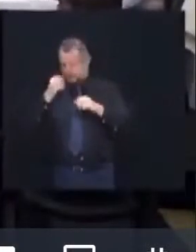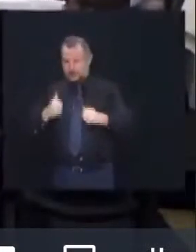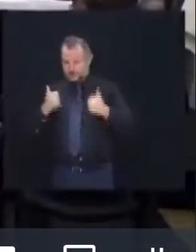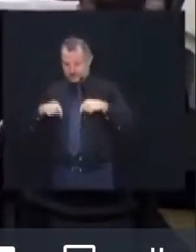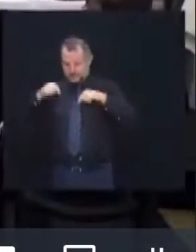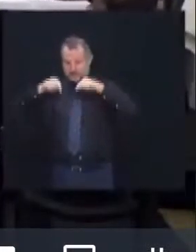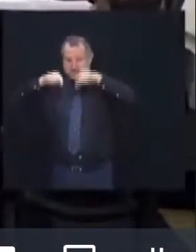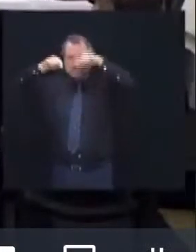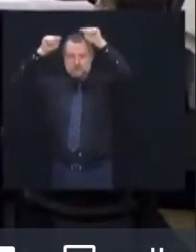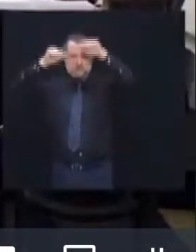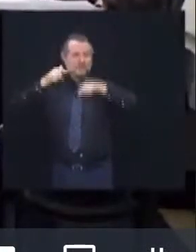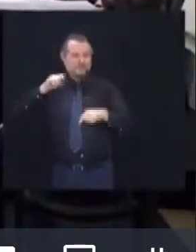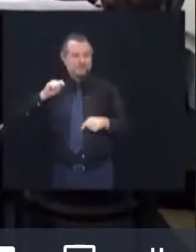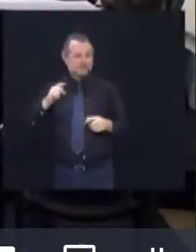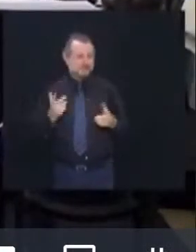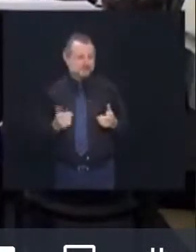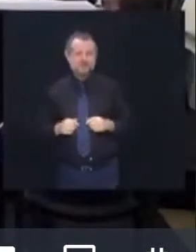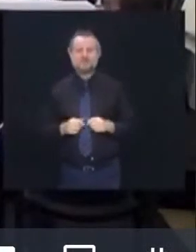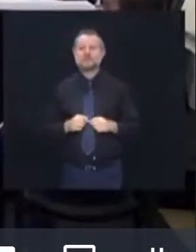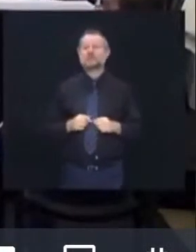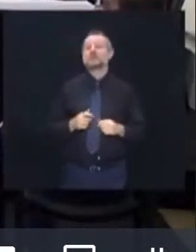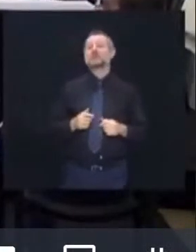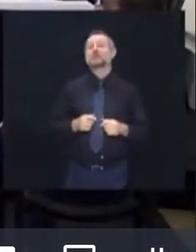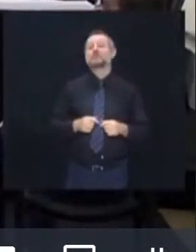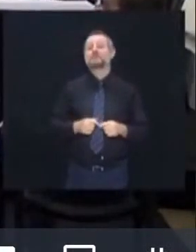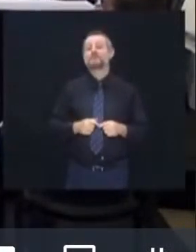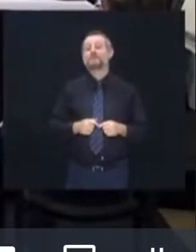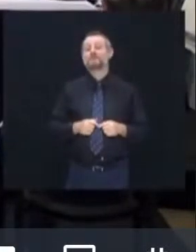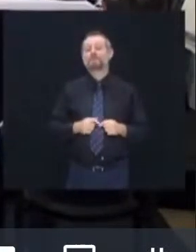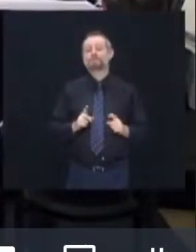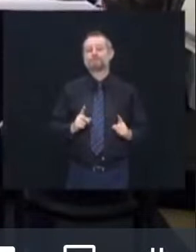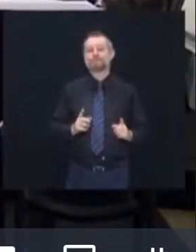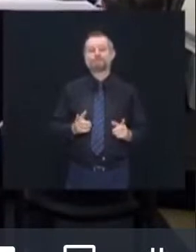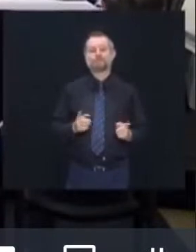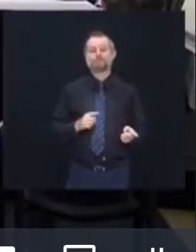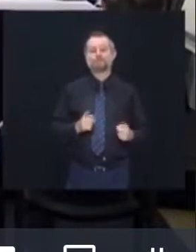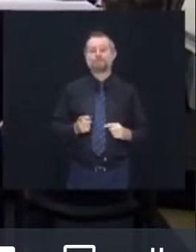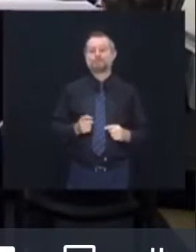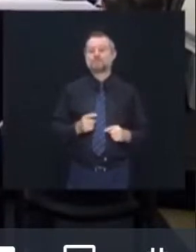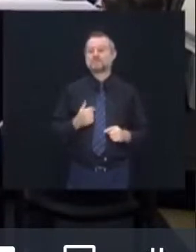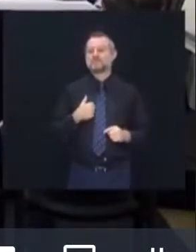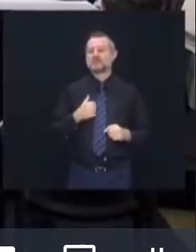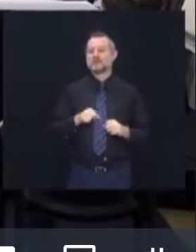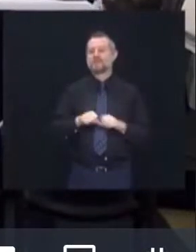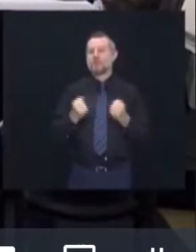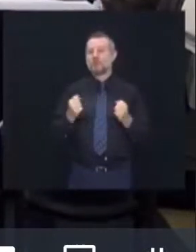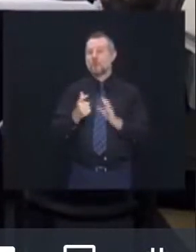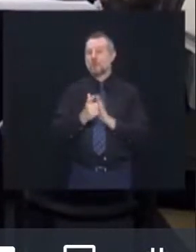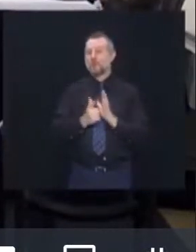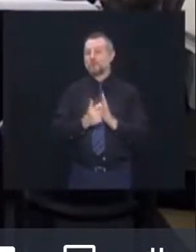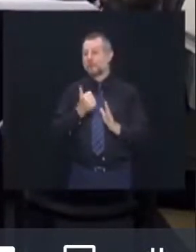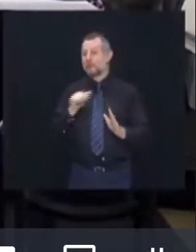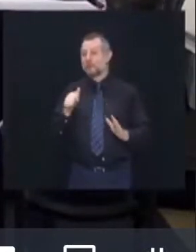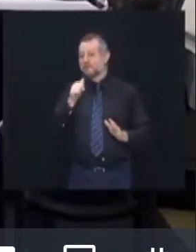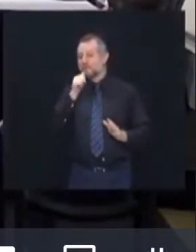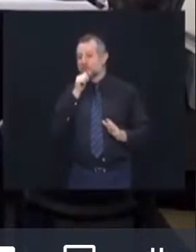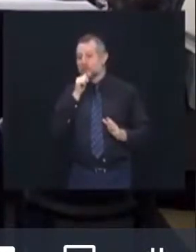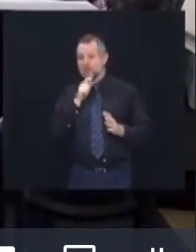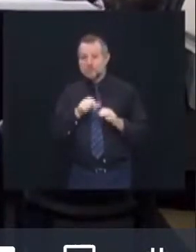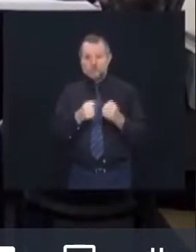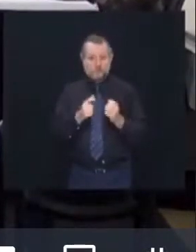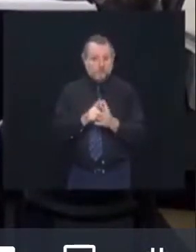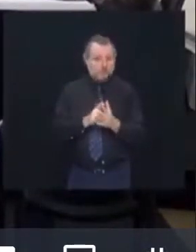point? I'm sorry. Okay. Hold on 1 second. Did I violate any laws here? Privacy rights? Are they